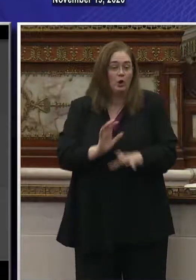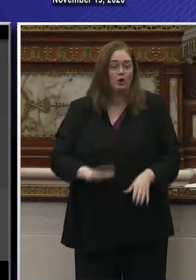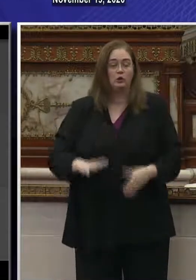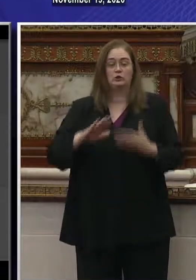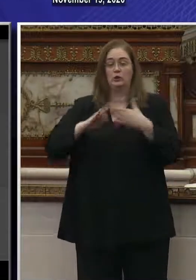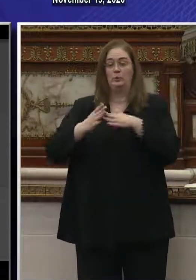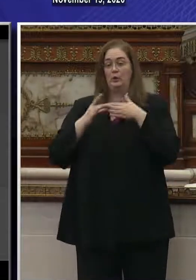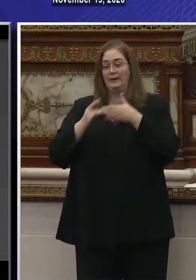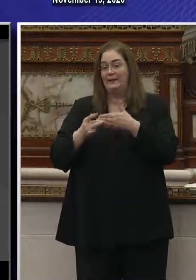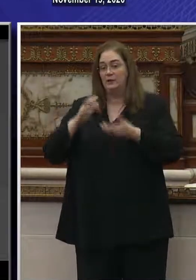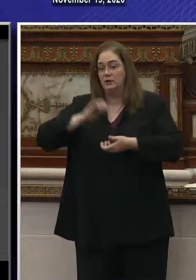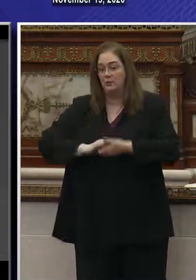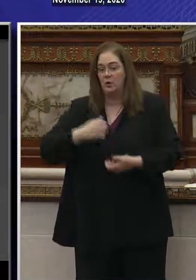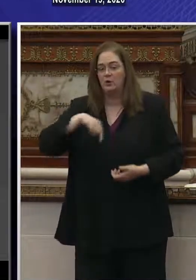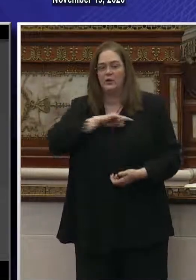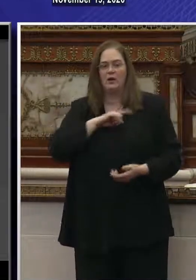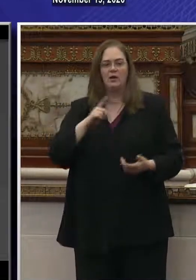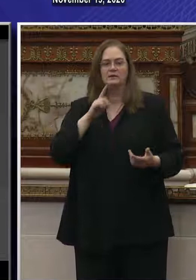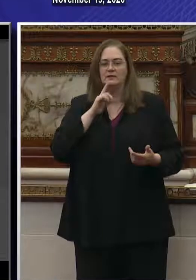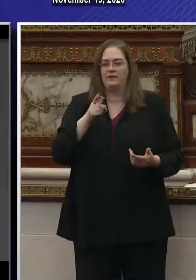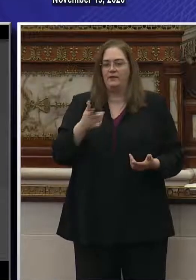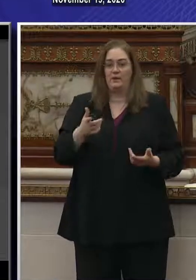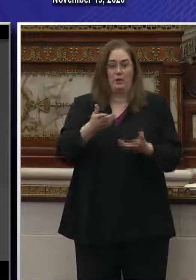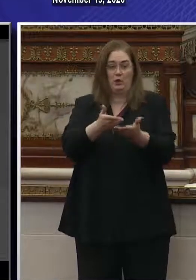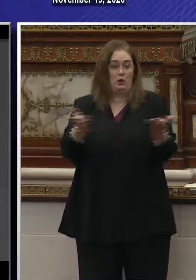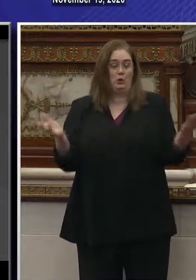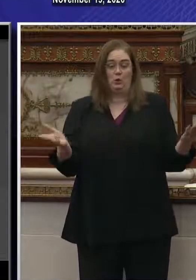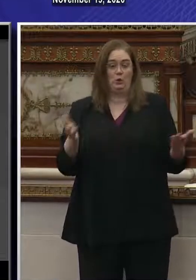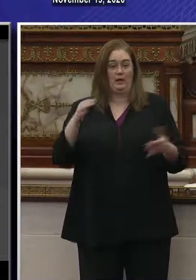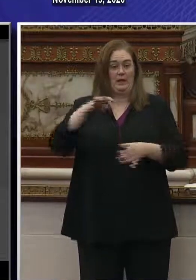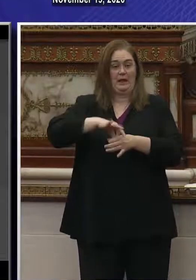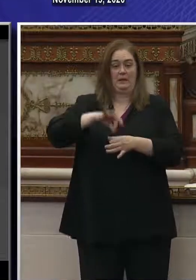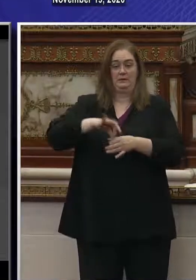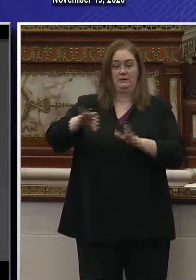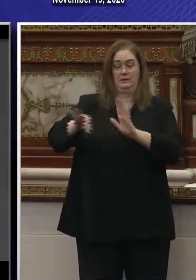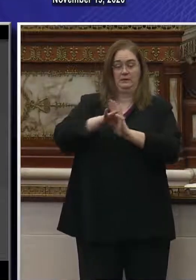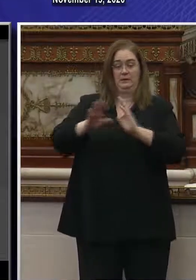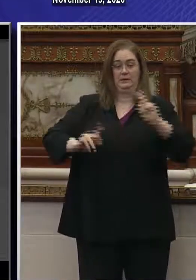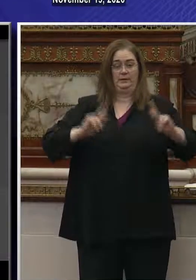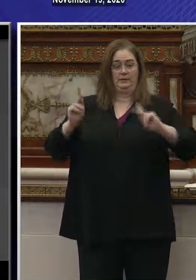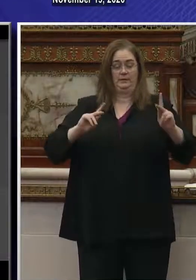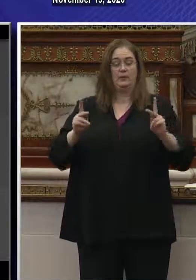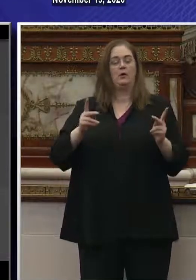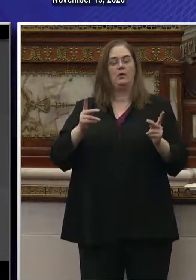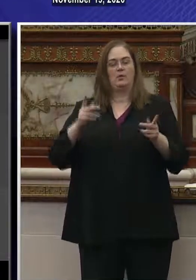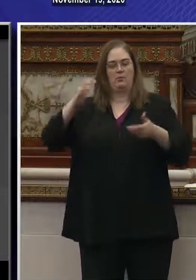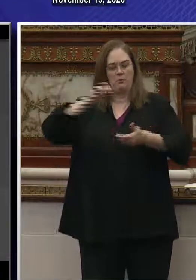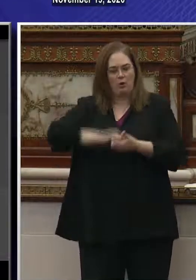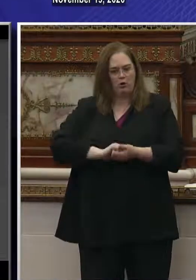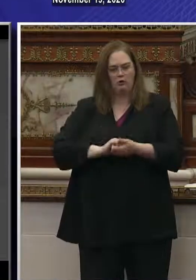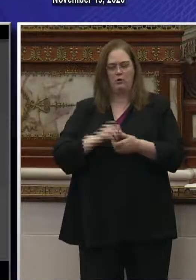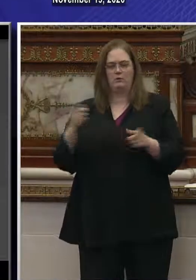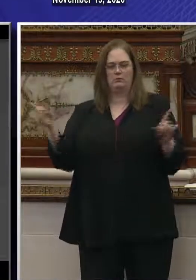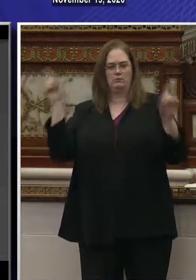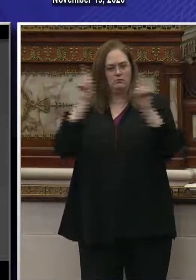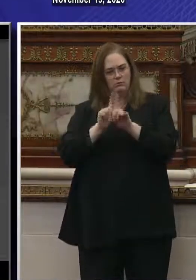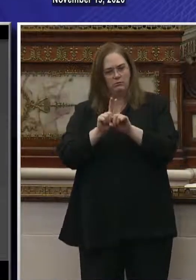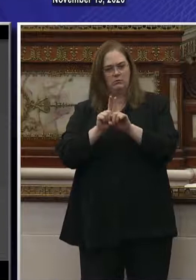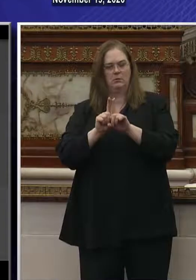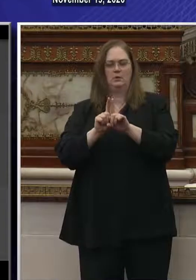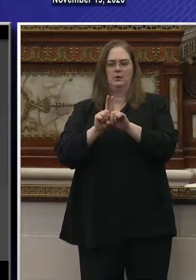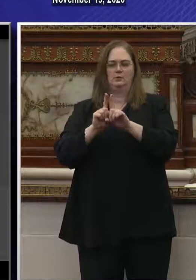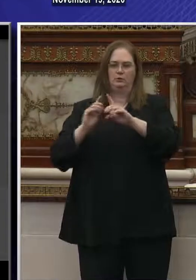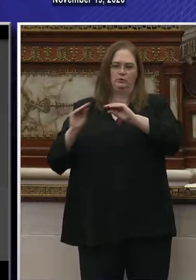community leaders who partner with us, whether they be you, the elected officials, partnering with us side by side in helping